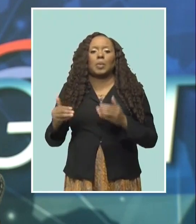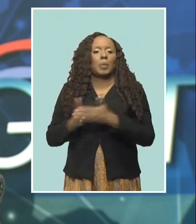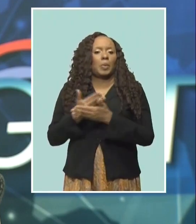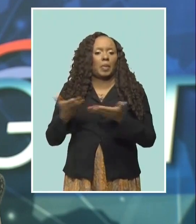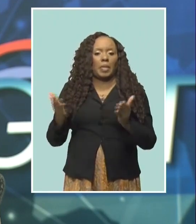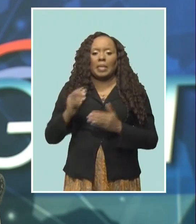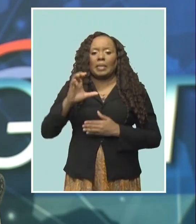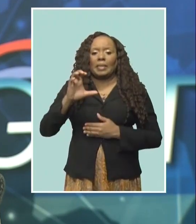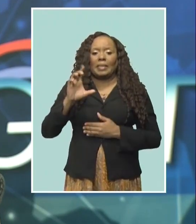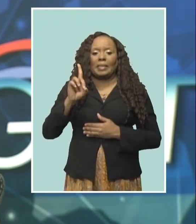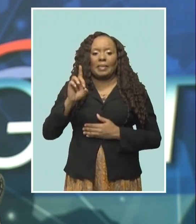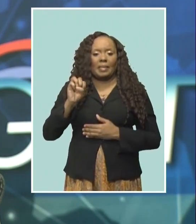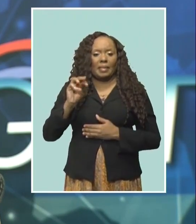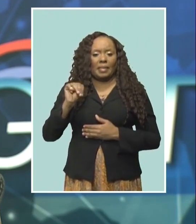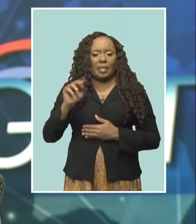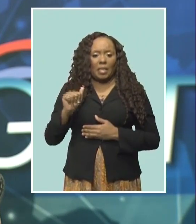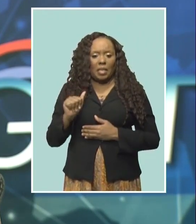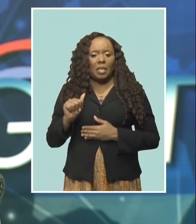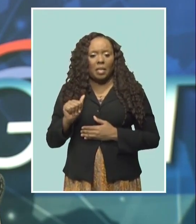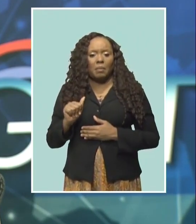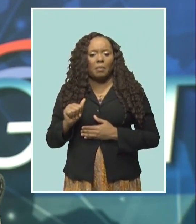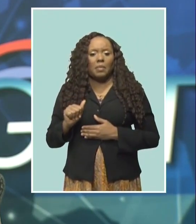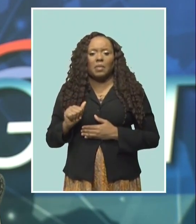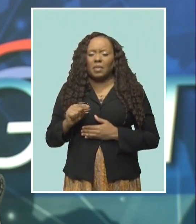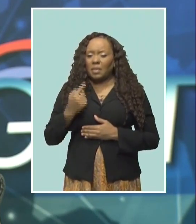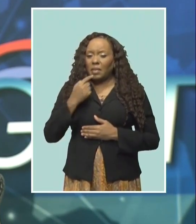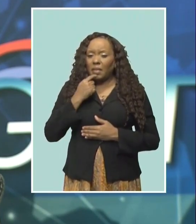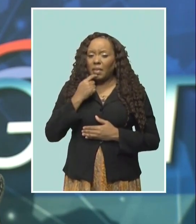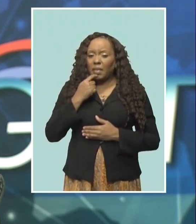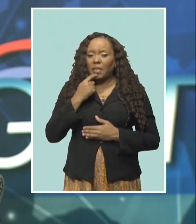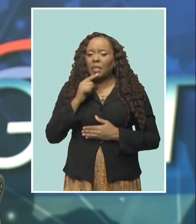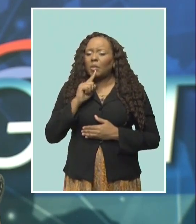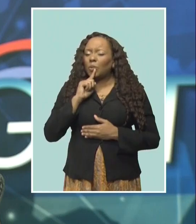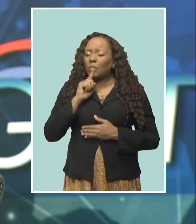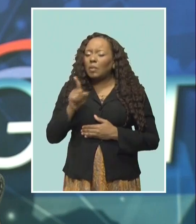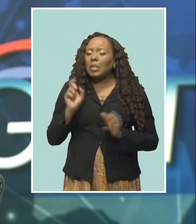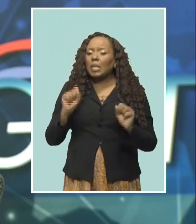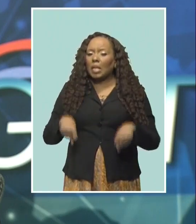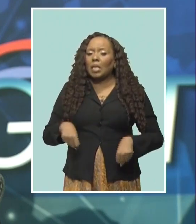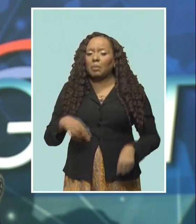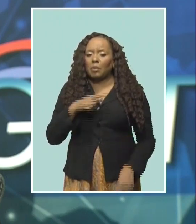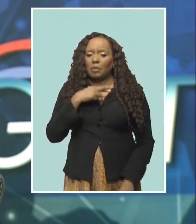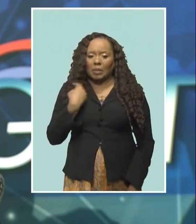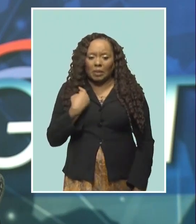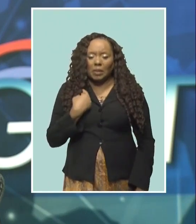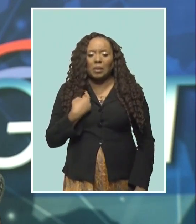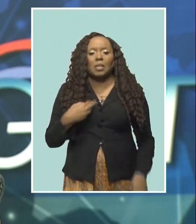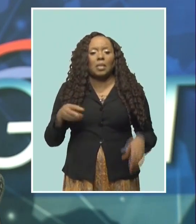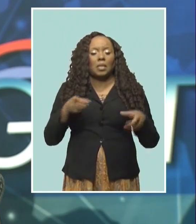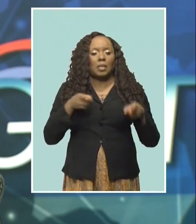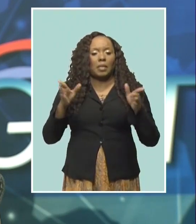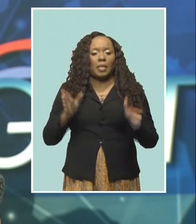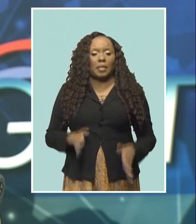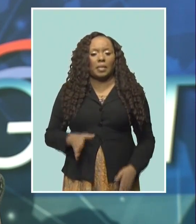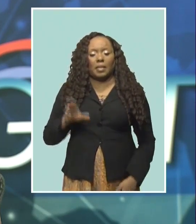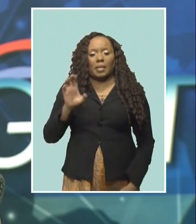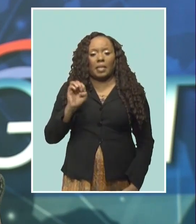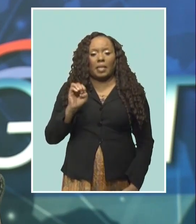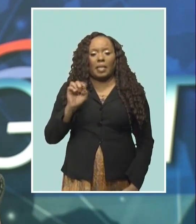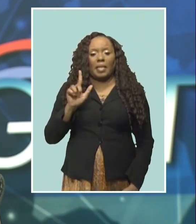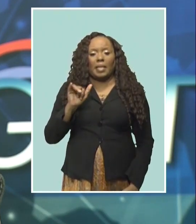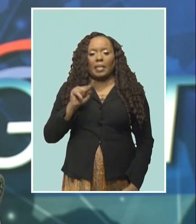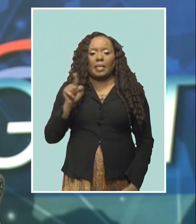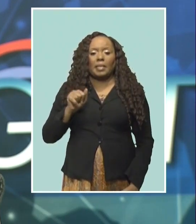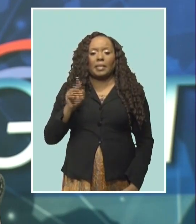Disaster Emergency Management Agency, or CDEMA, has called attention to as it points to changing risks. Executive Director